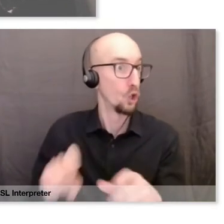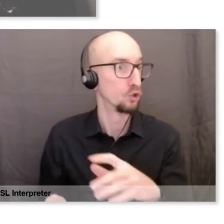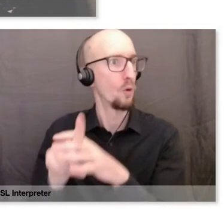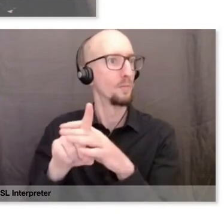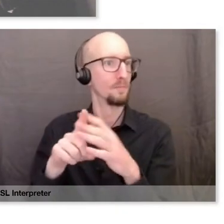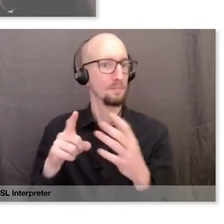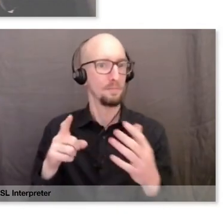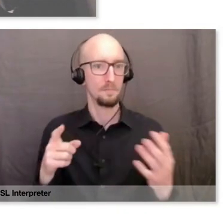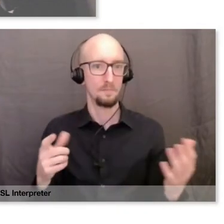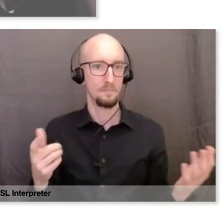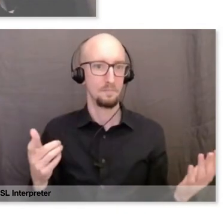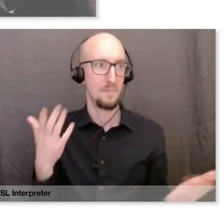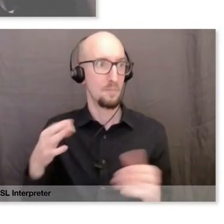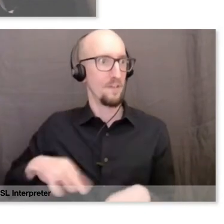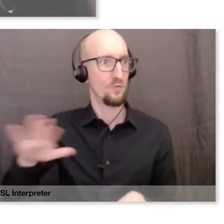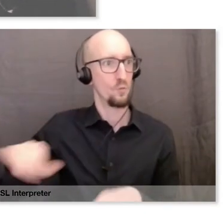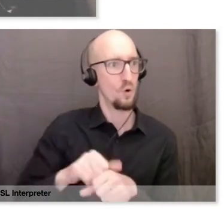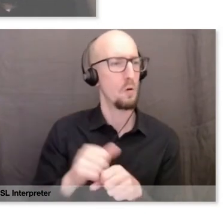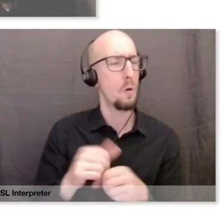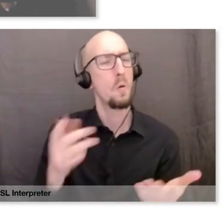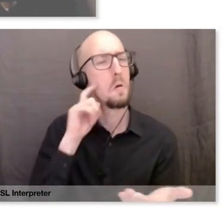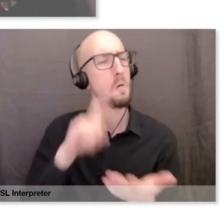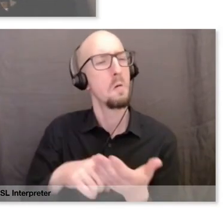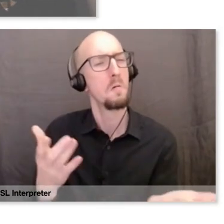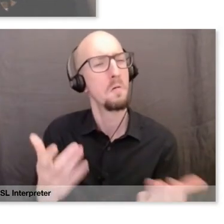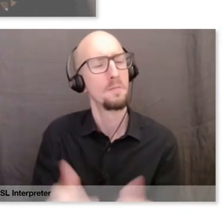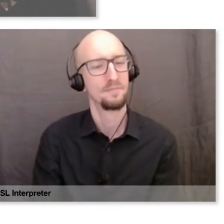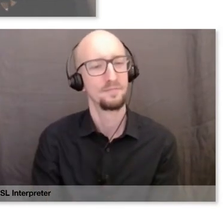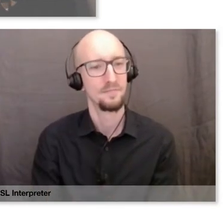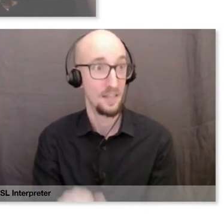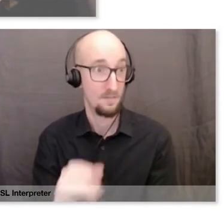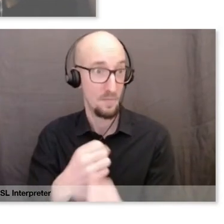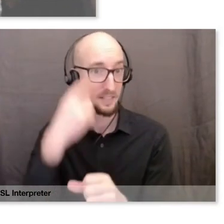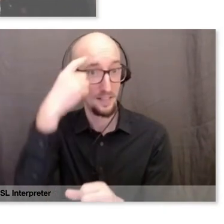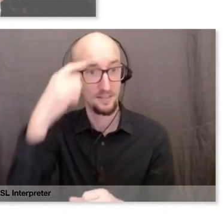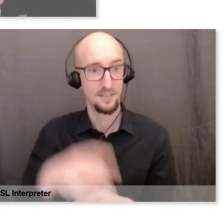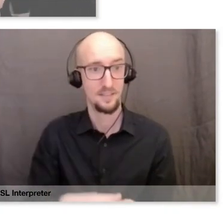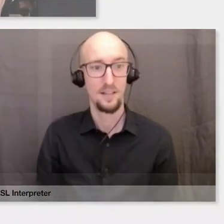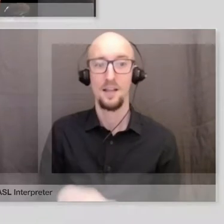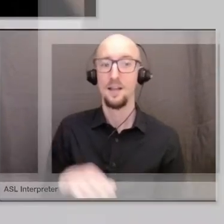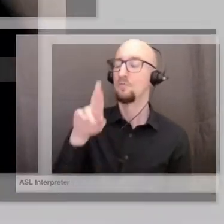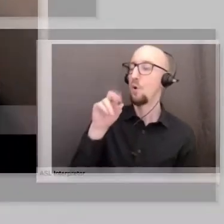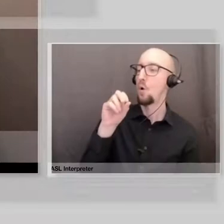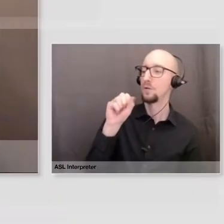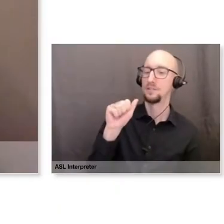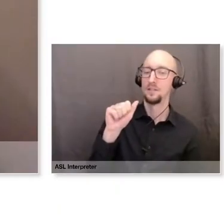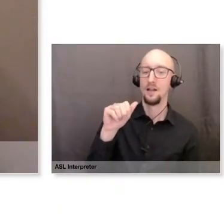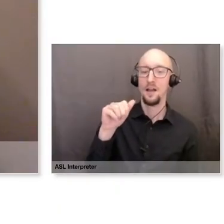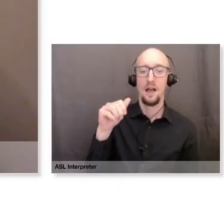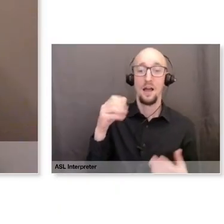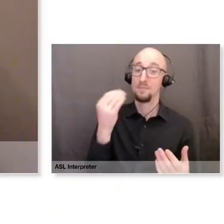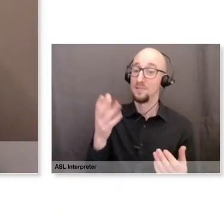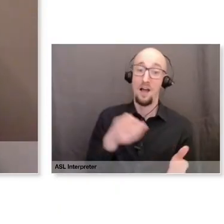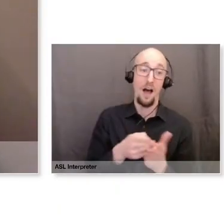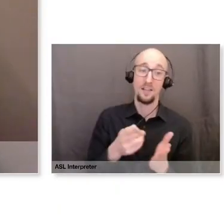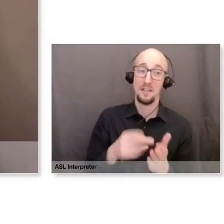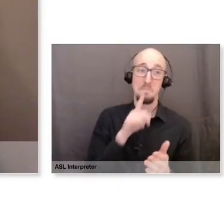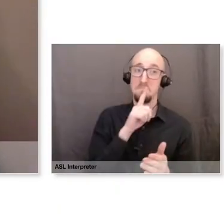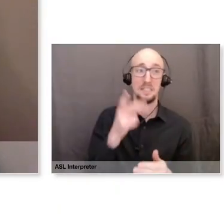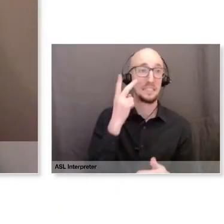unannounced or things like that? If that makes Honestly, sense. Honestly, I didn't see any glitches. Also, I have to say,